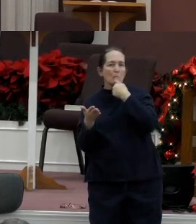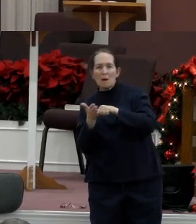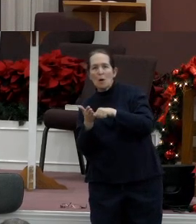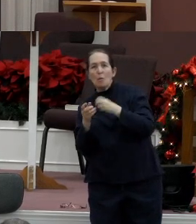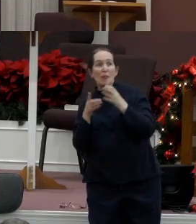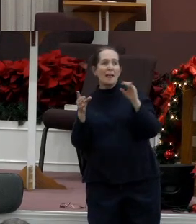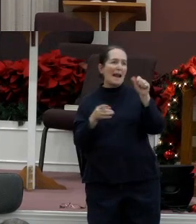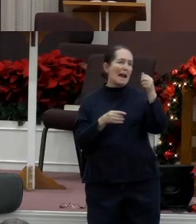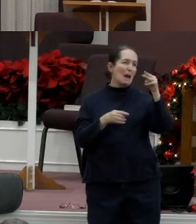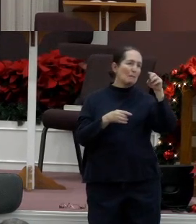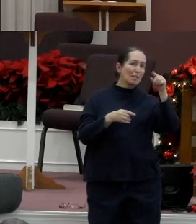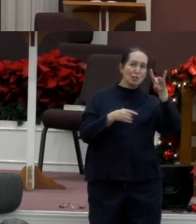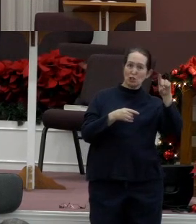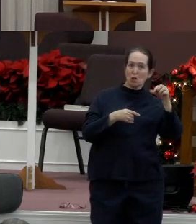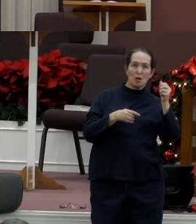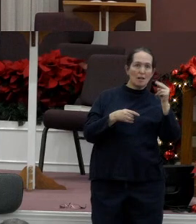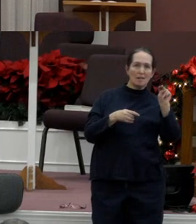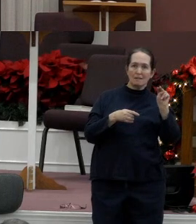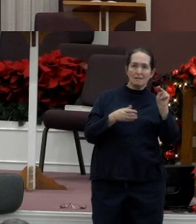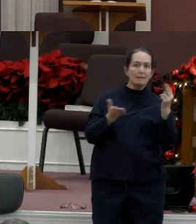Amazon?